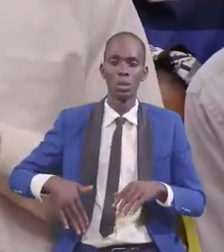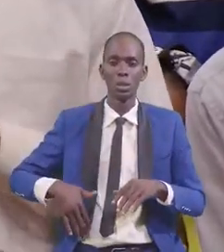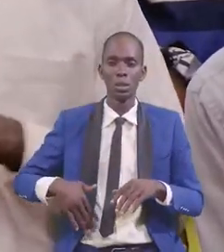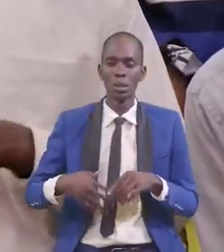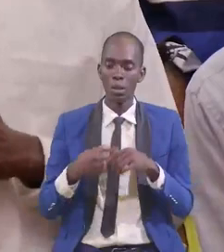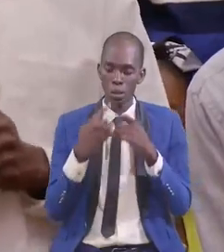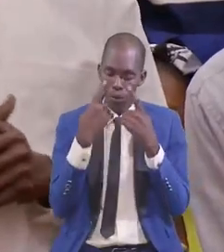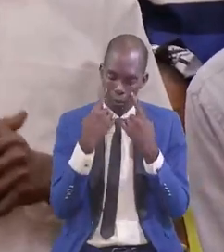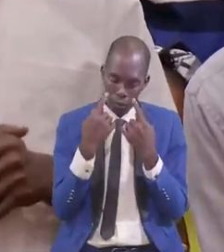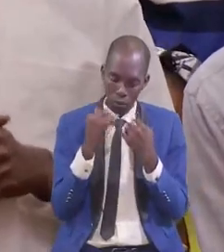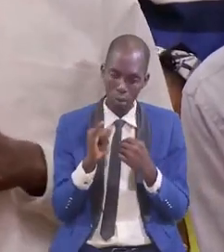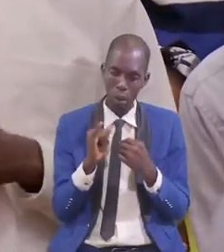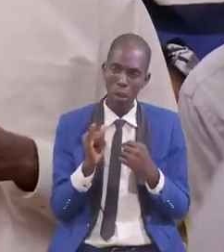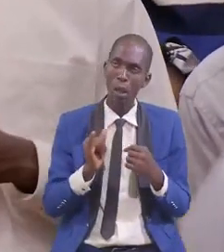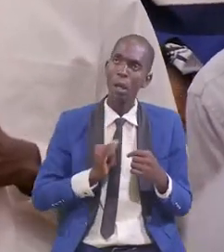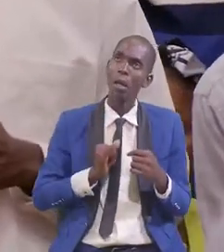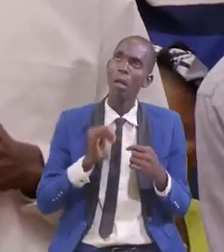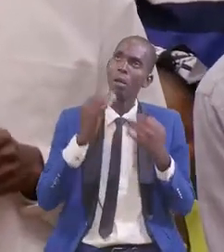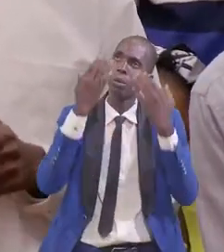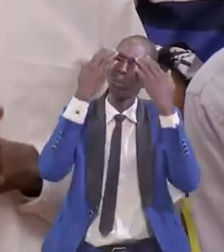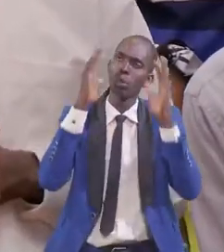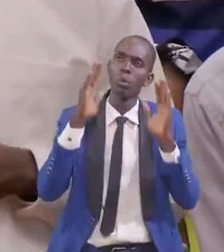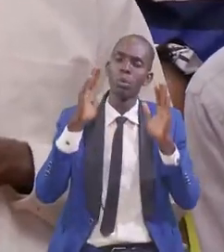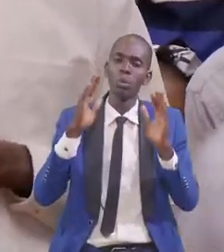Weeping at I know.